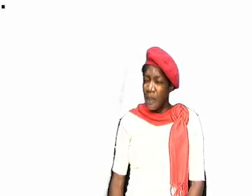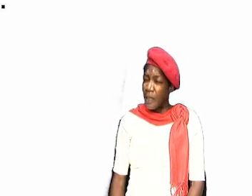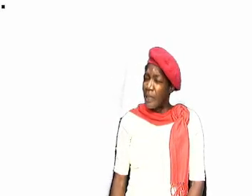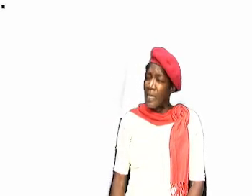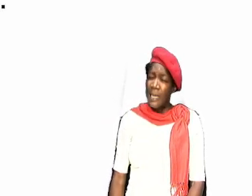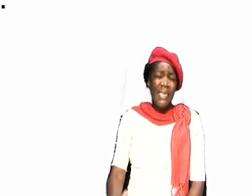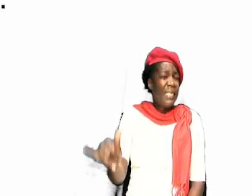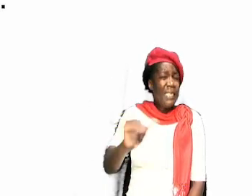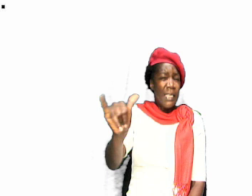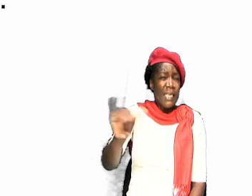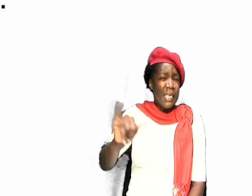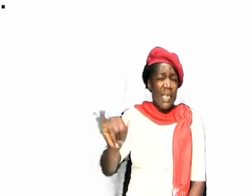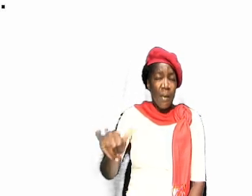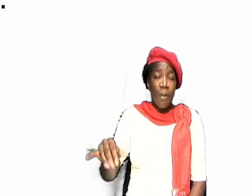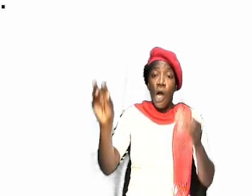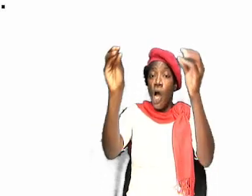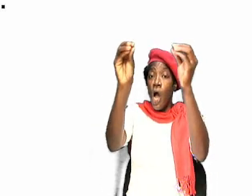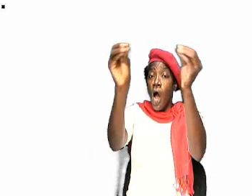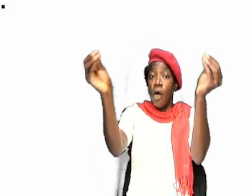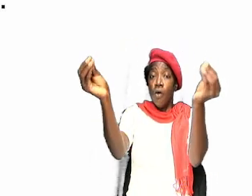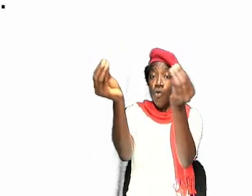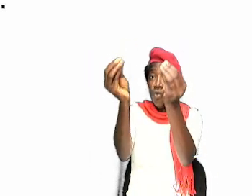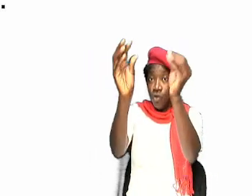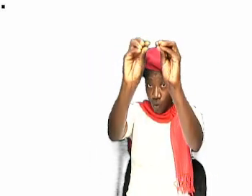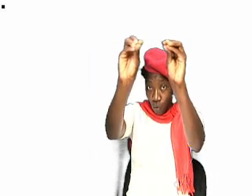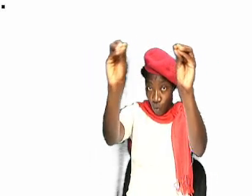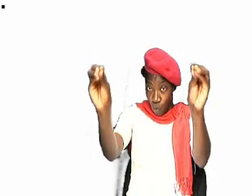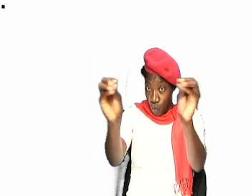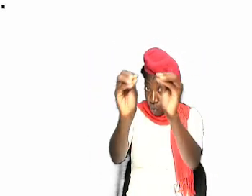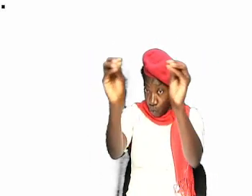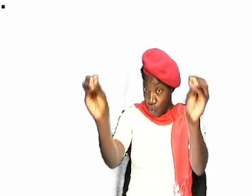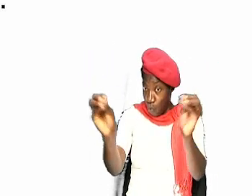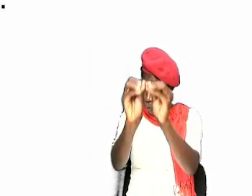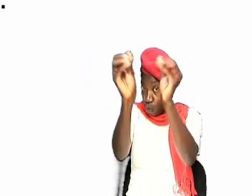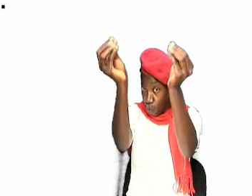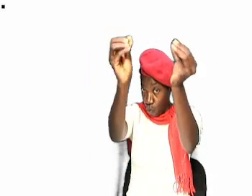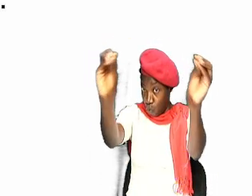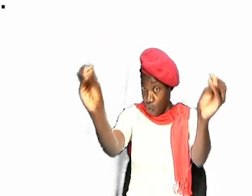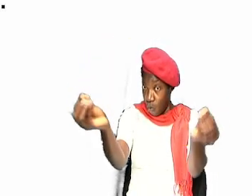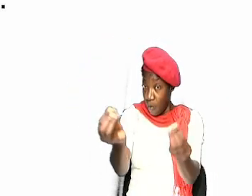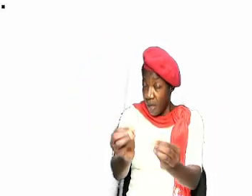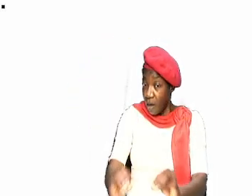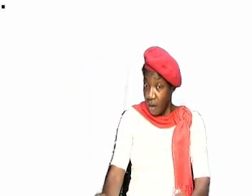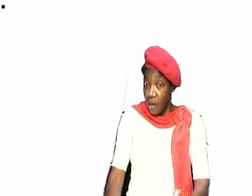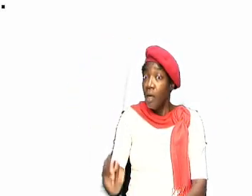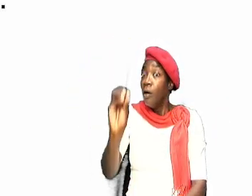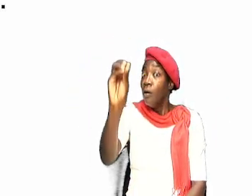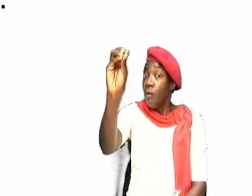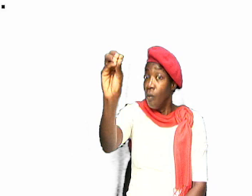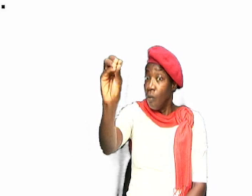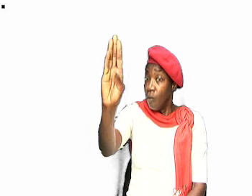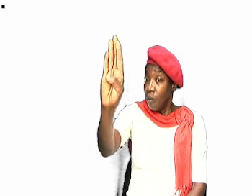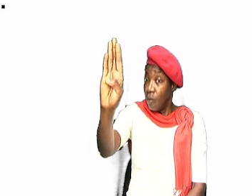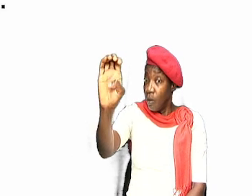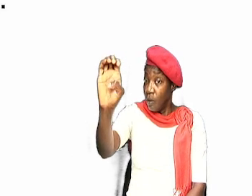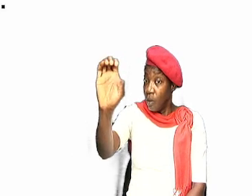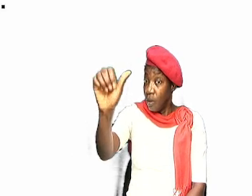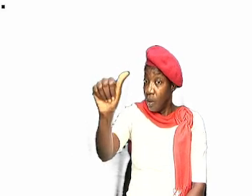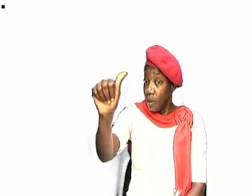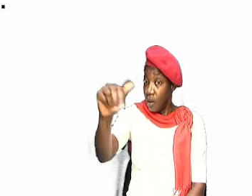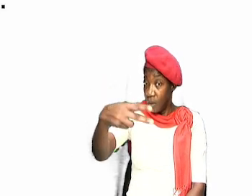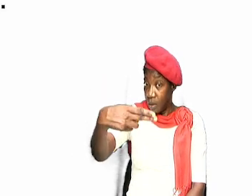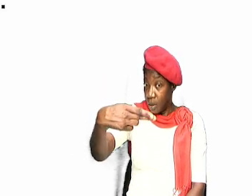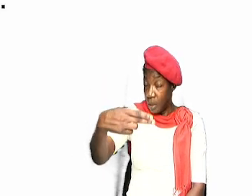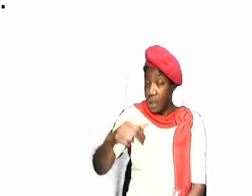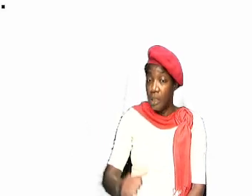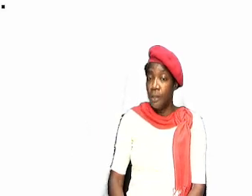witchcraft. And we said in previous weeks that it was when sin get out